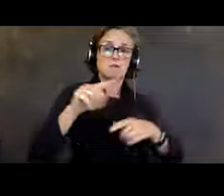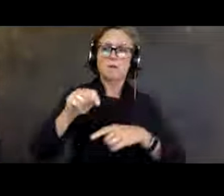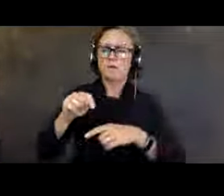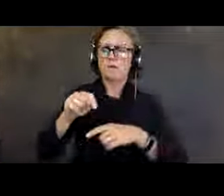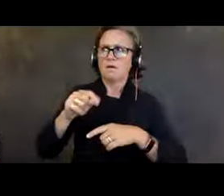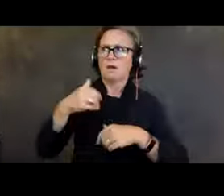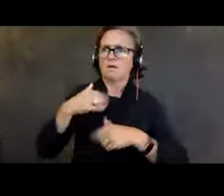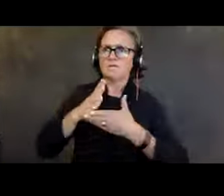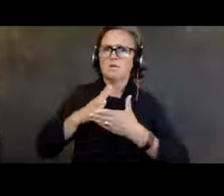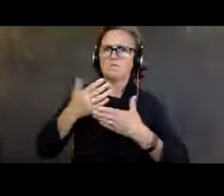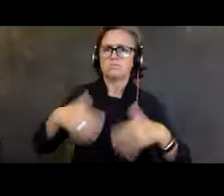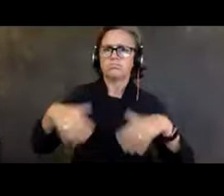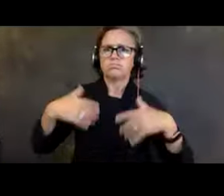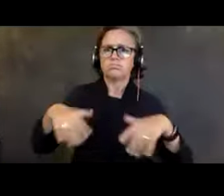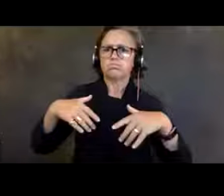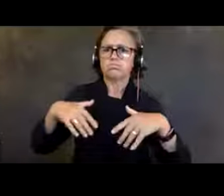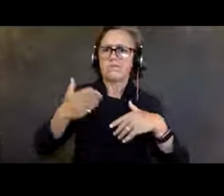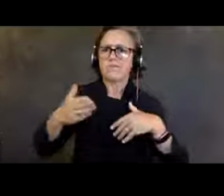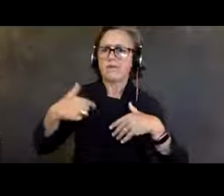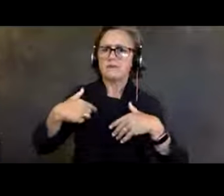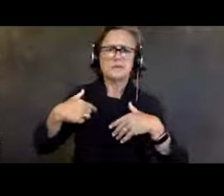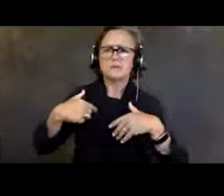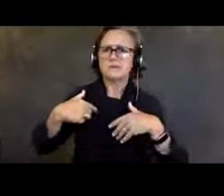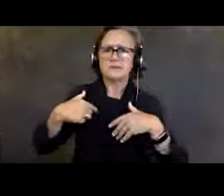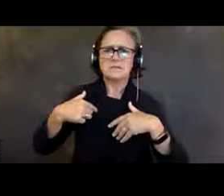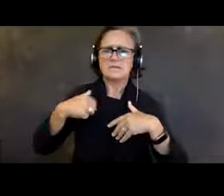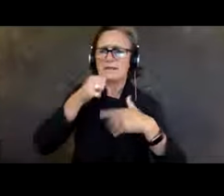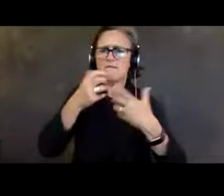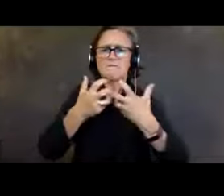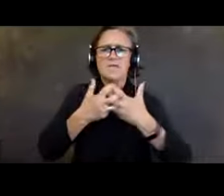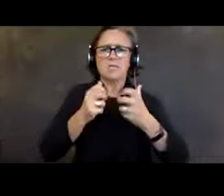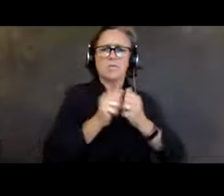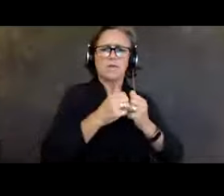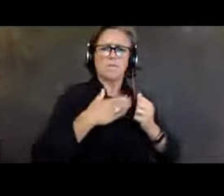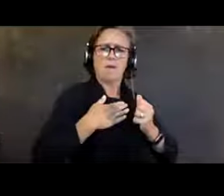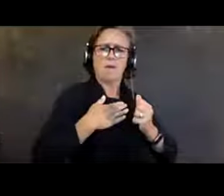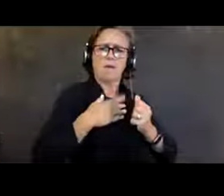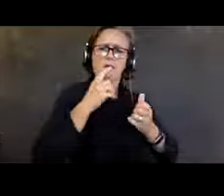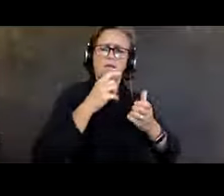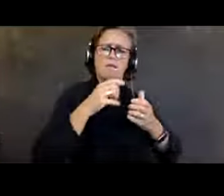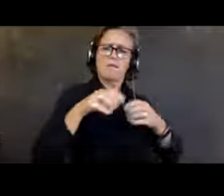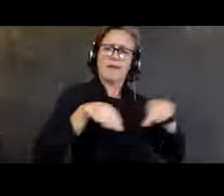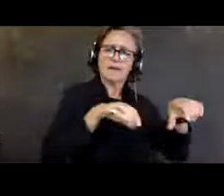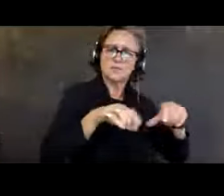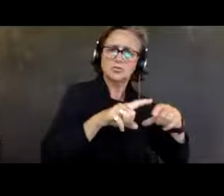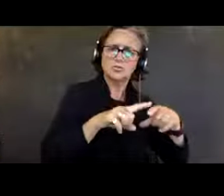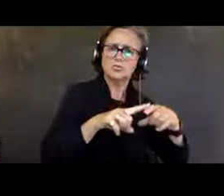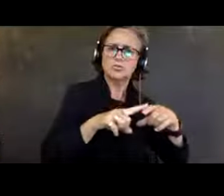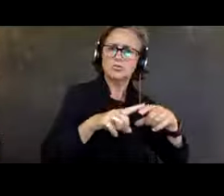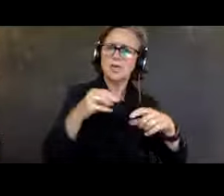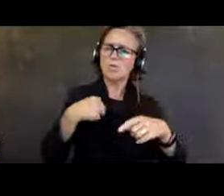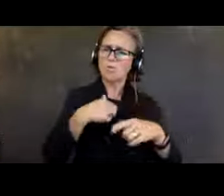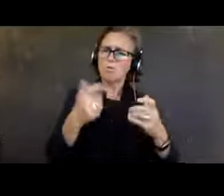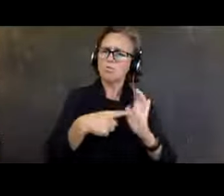our children how we want them to treat others fairly and kindly. And then lastly, we